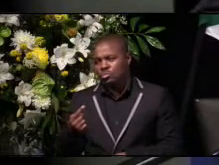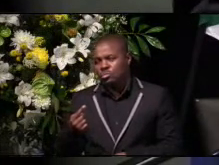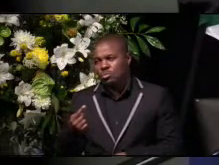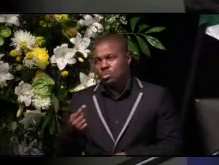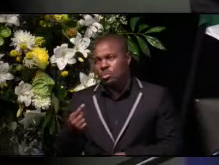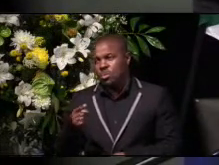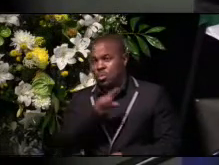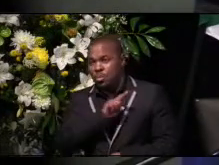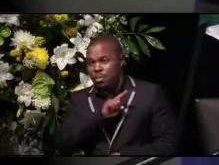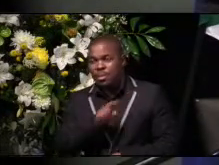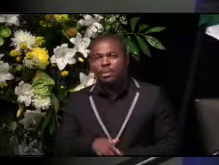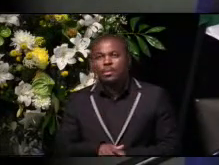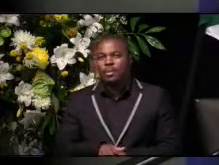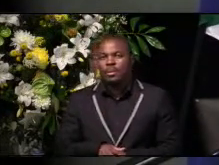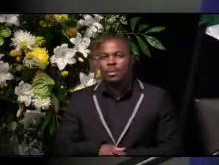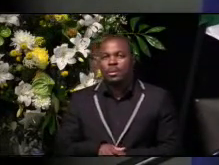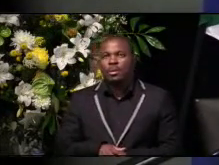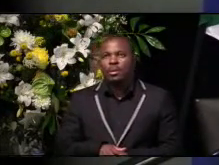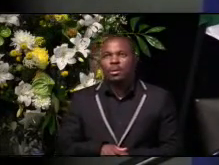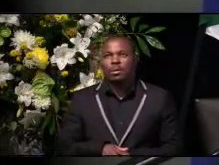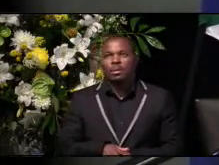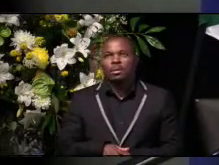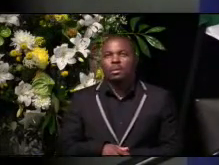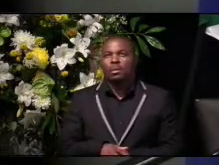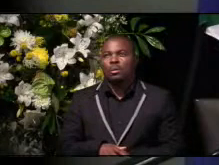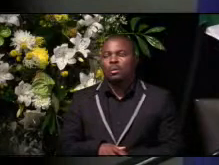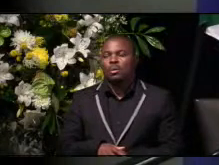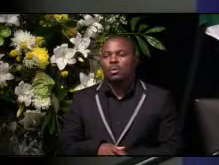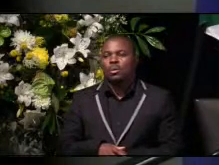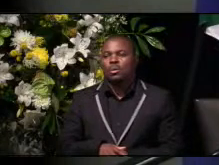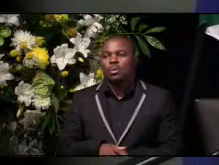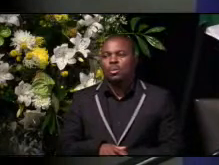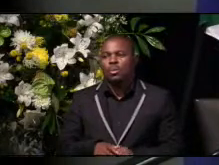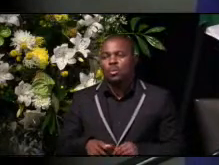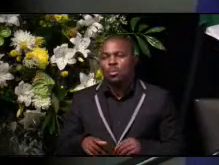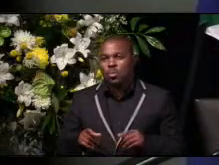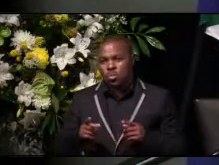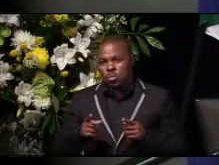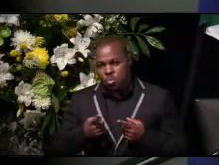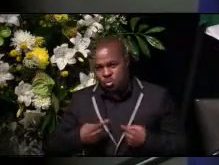because we have to look at him not only as a